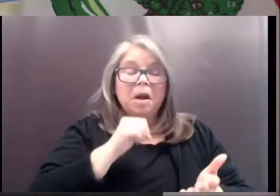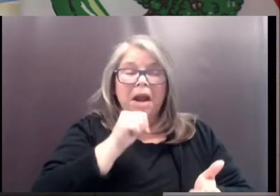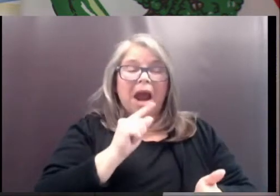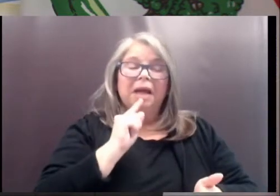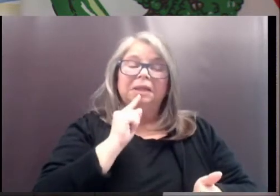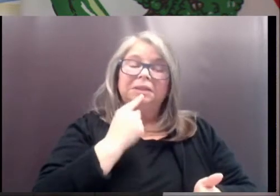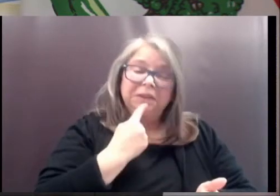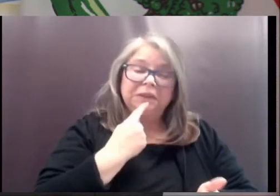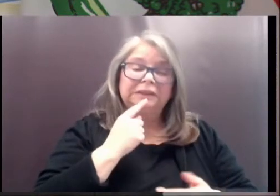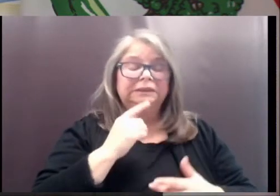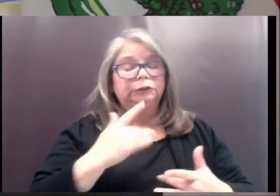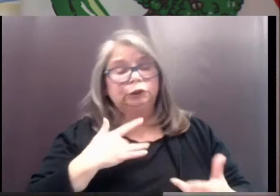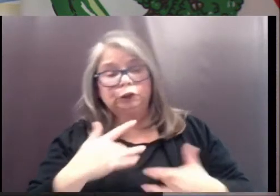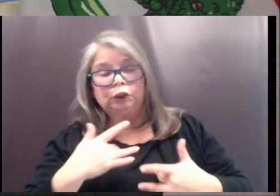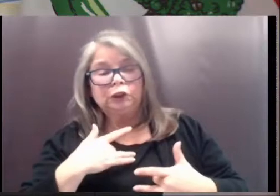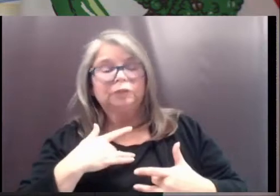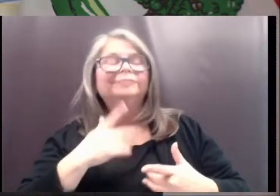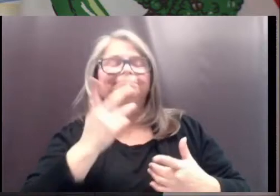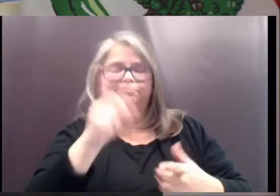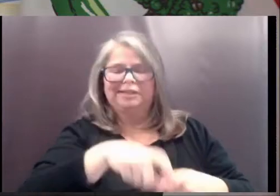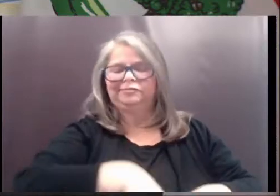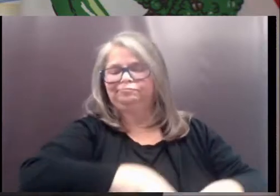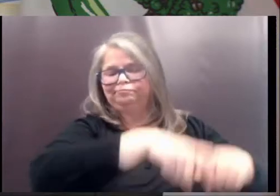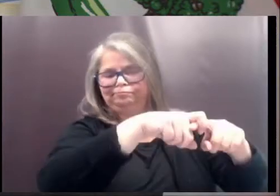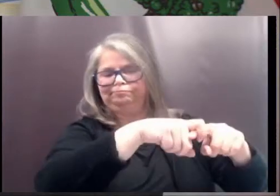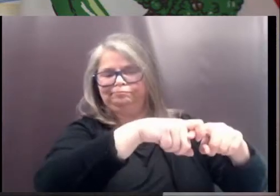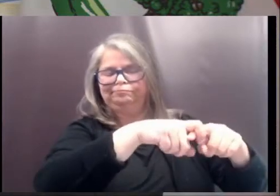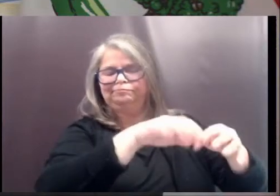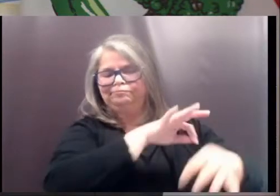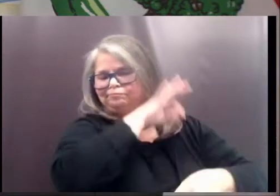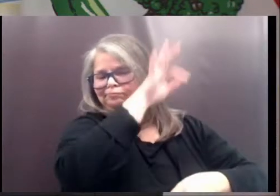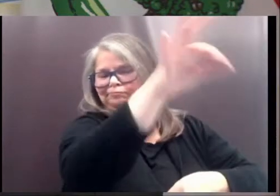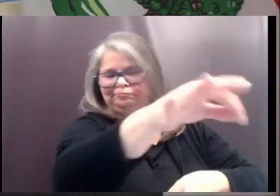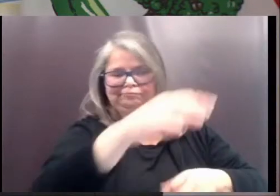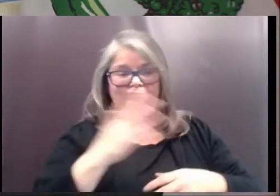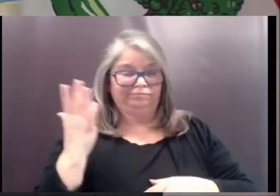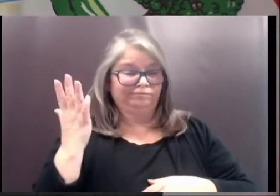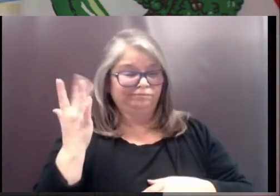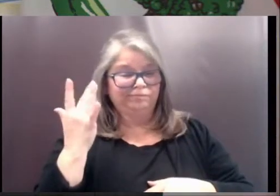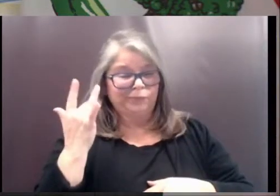clinics, are being rescheduled during this 2-week circuit breaker period.